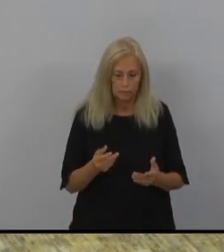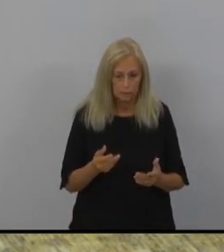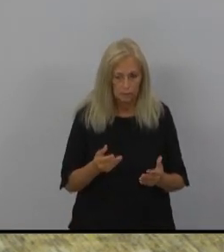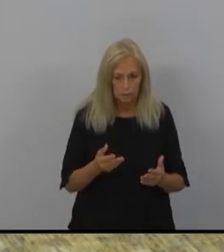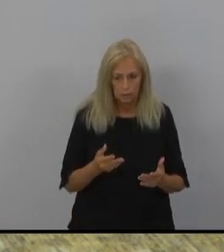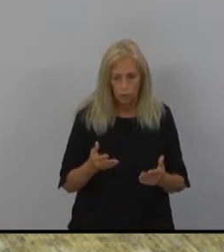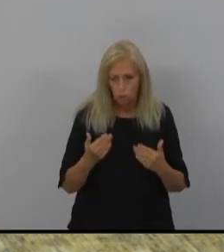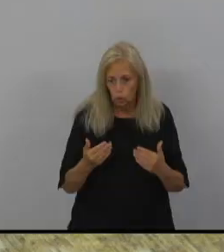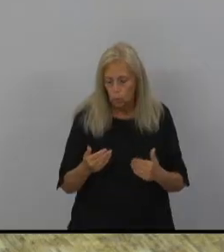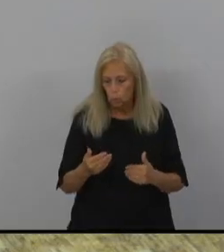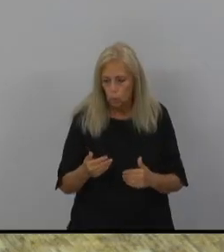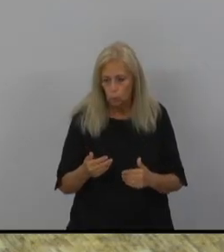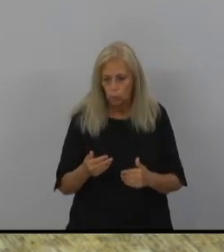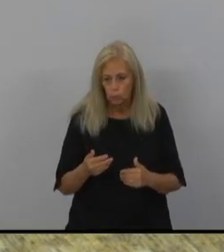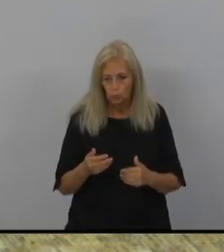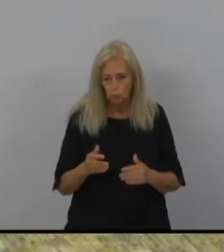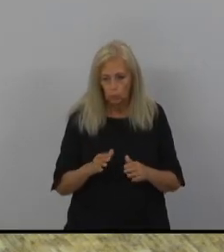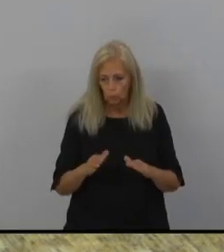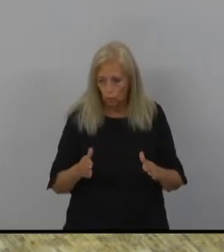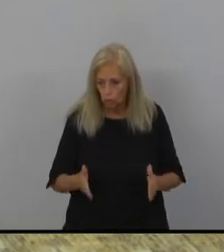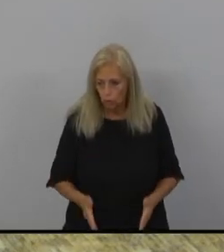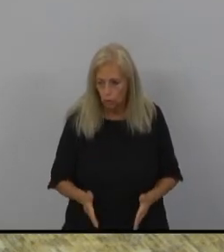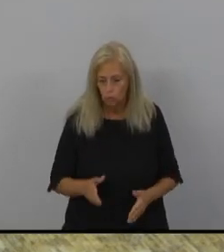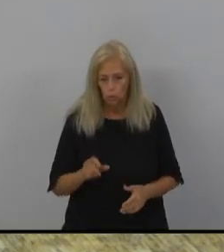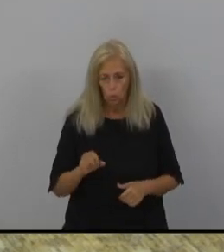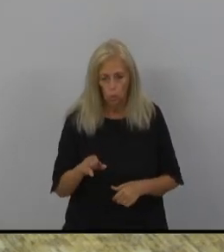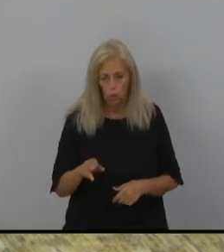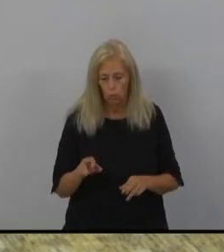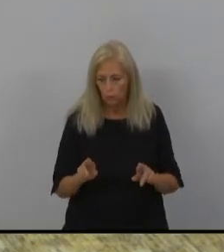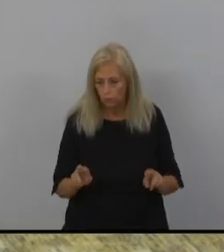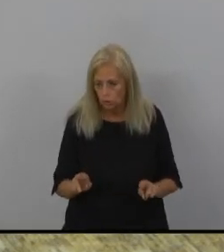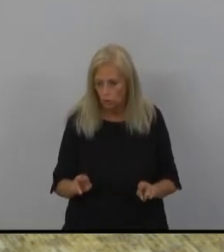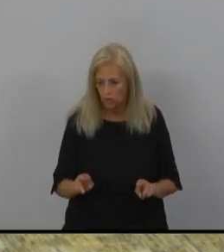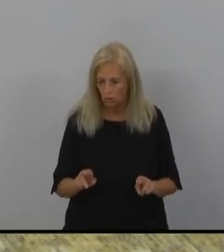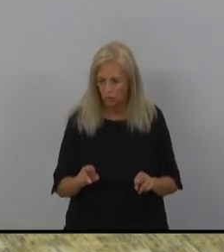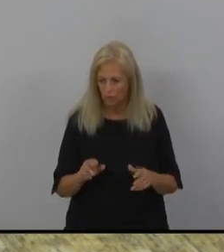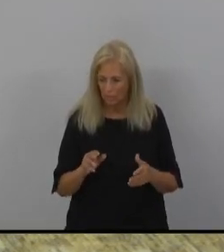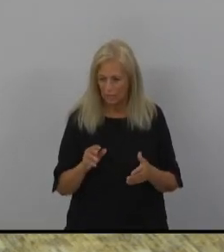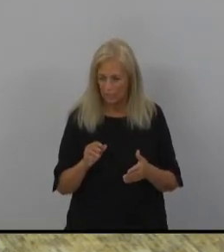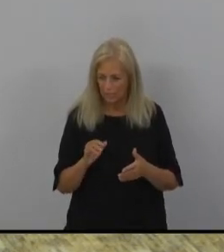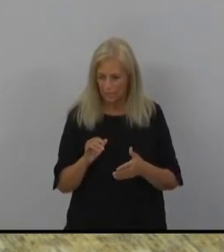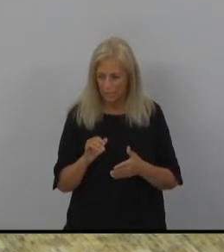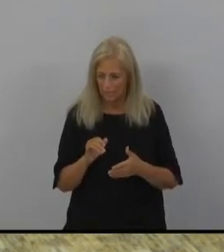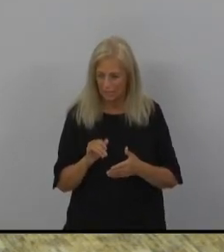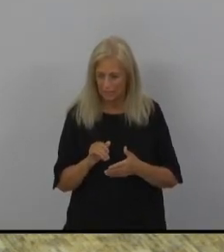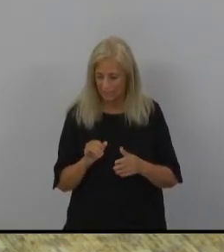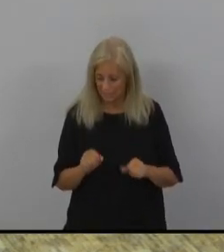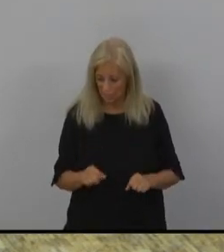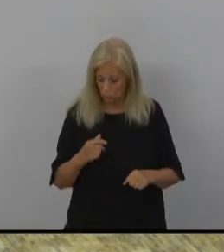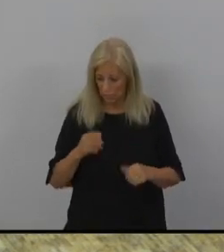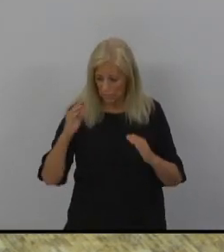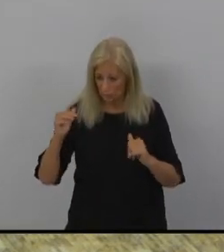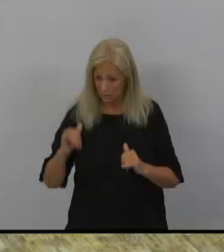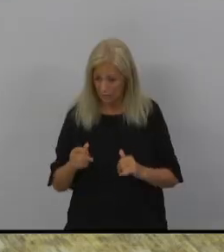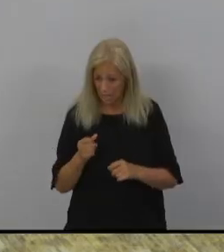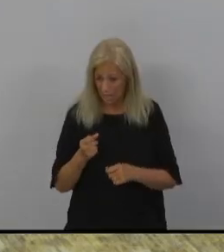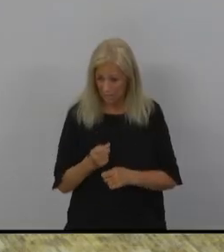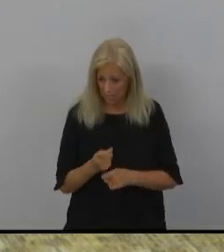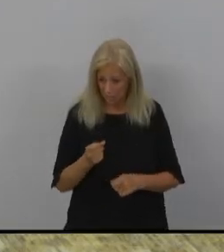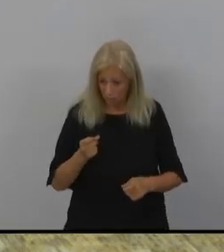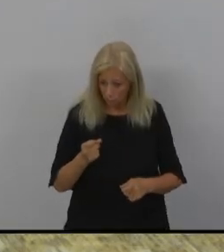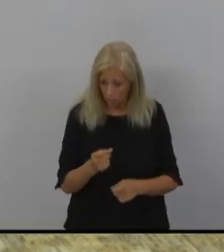or refrigerators or something. Is that like a delay that we can expect every year? Part of it,